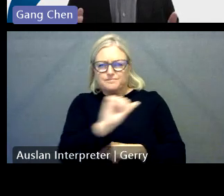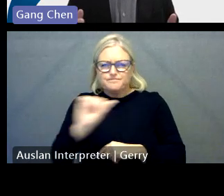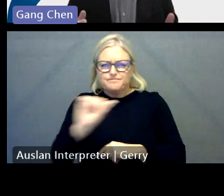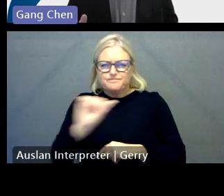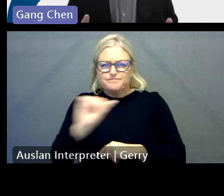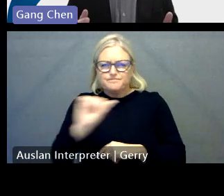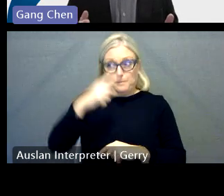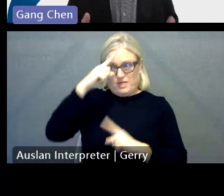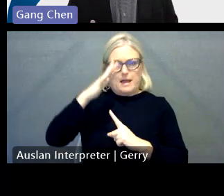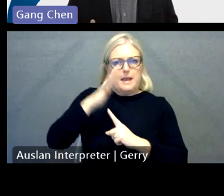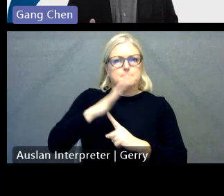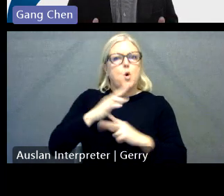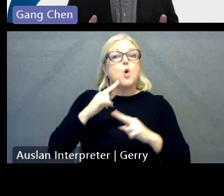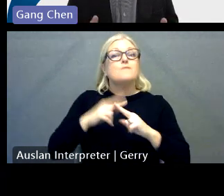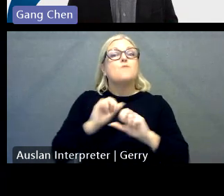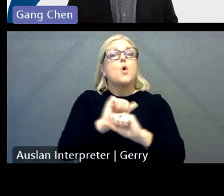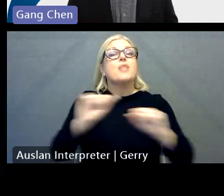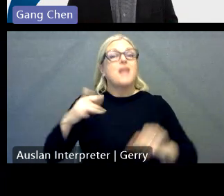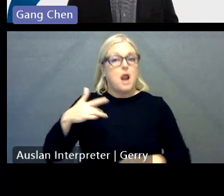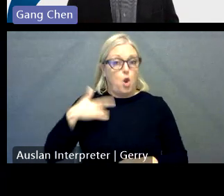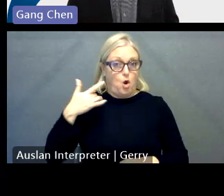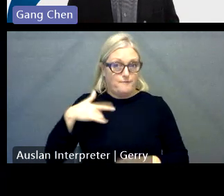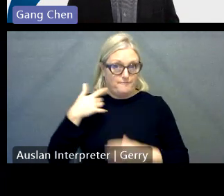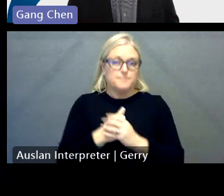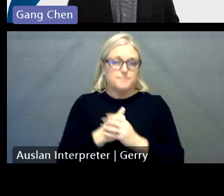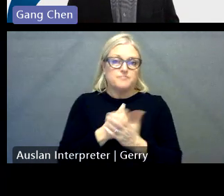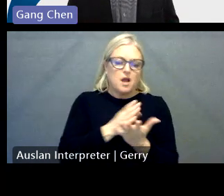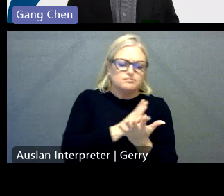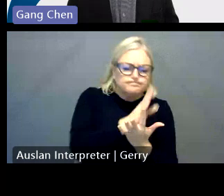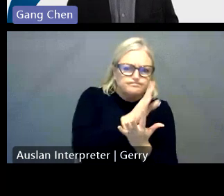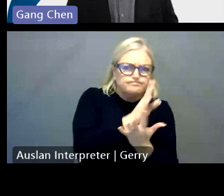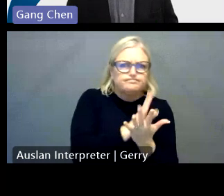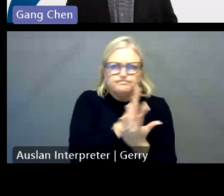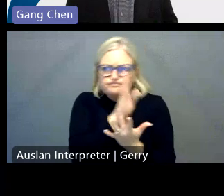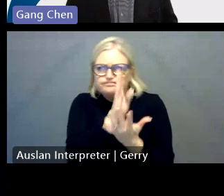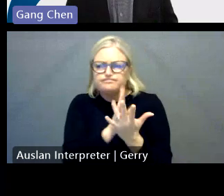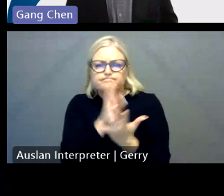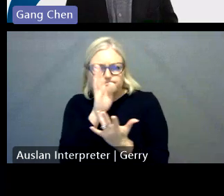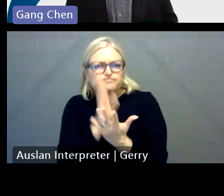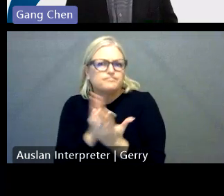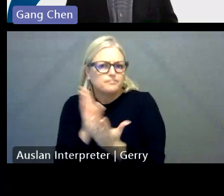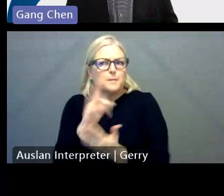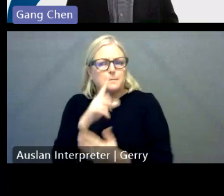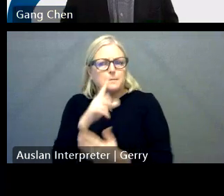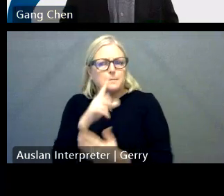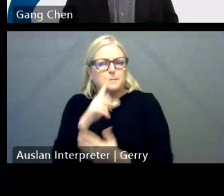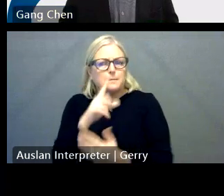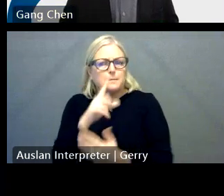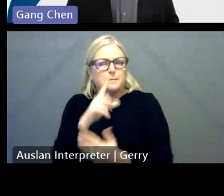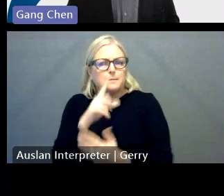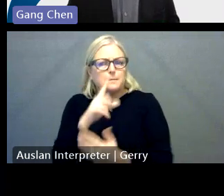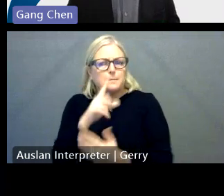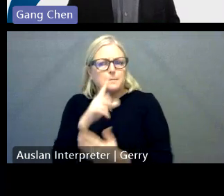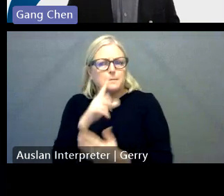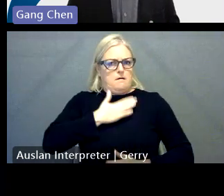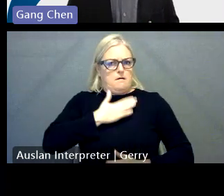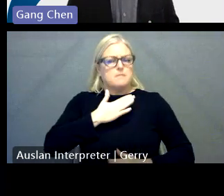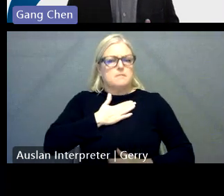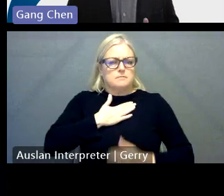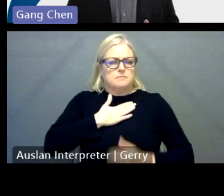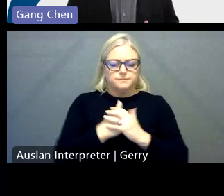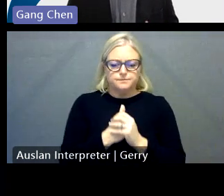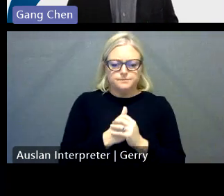key areas, life domains or life aspects in which described using 14 items. We